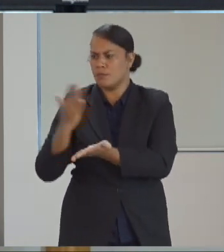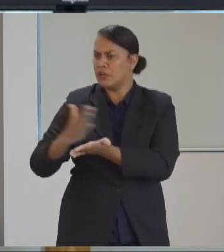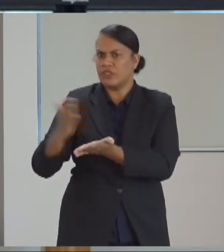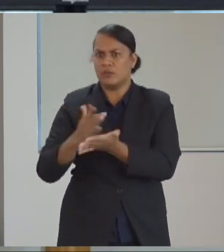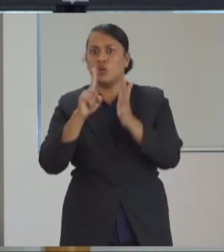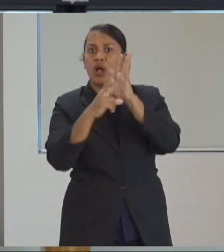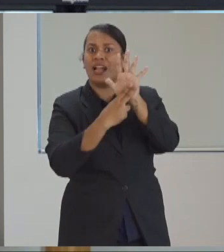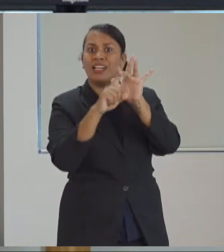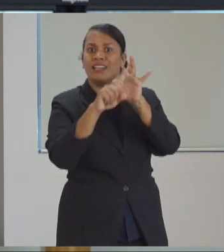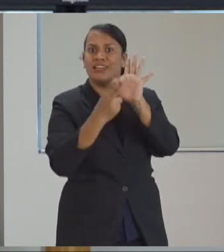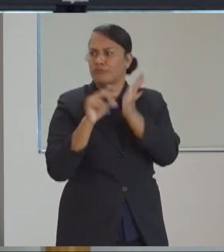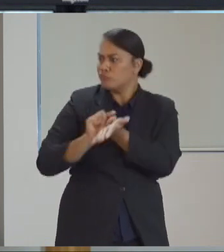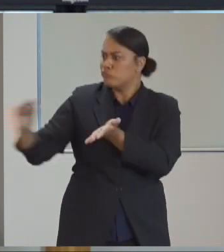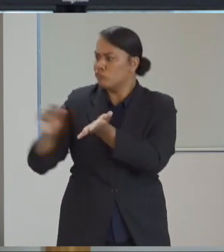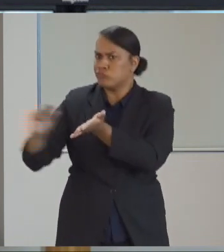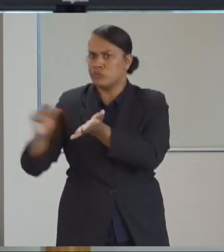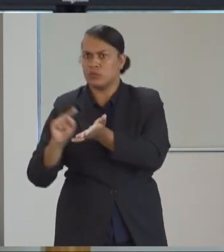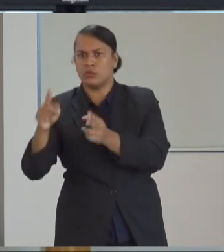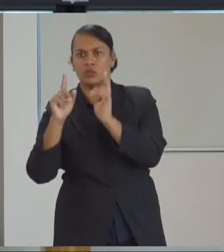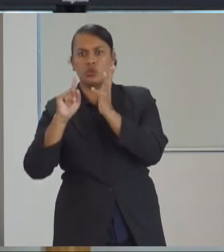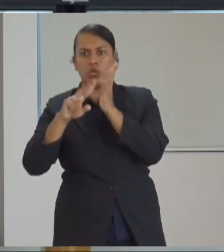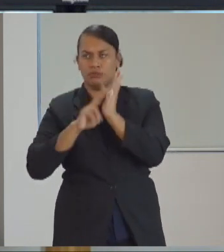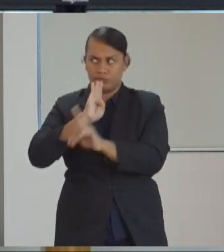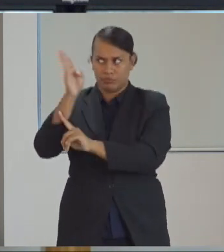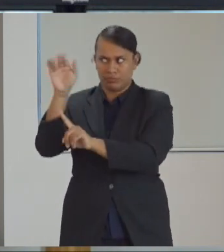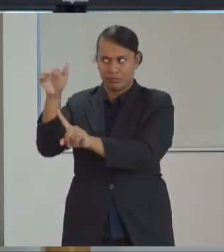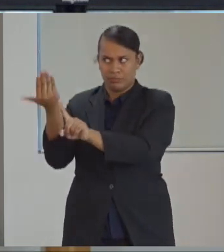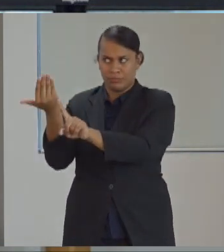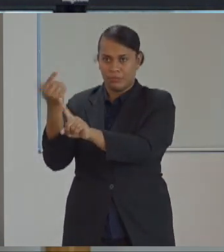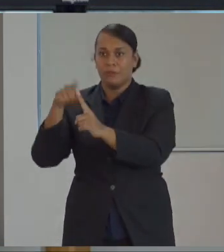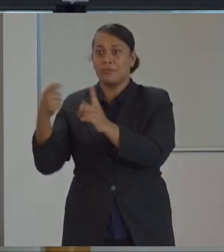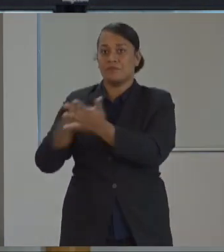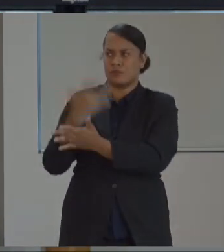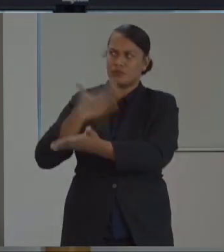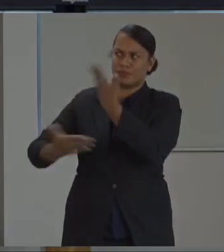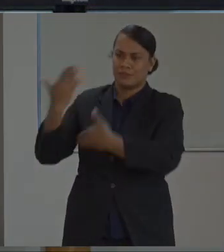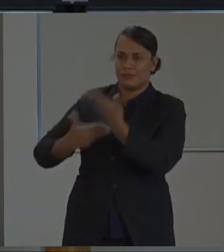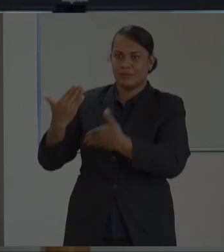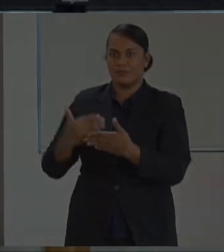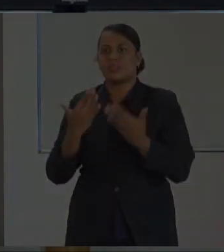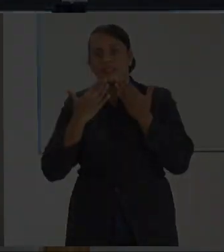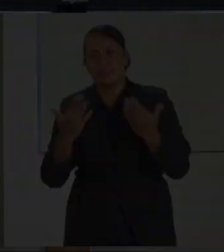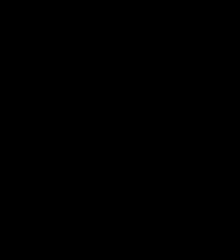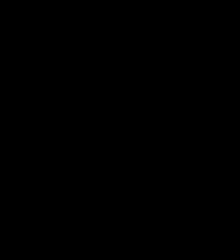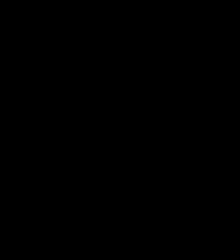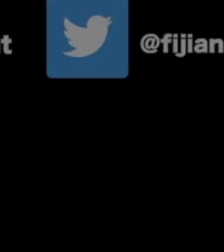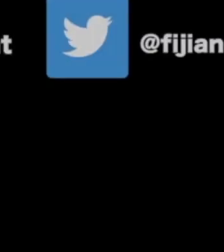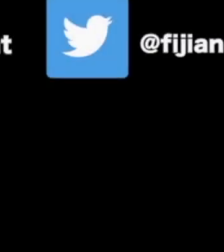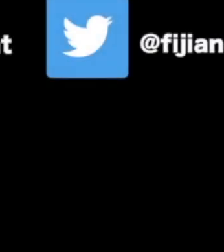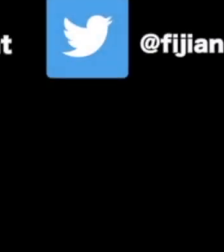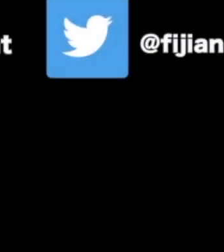That's something you need to ask the unions. And I'm sure they'll be available to talk to you. Thank you, sir. Thank you.